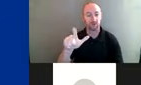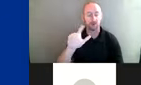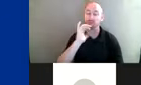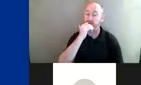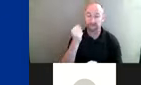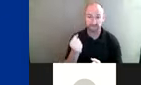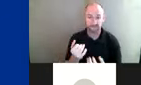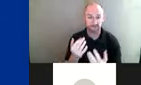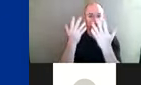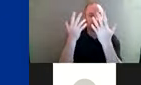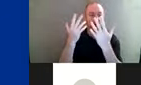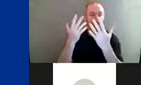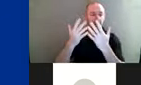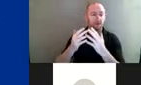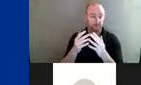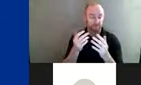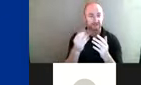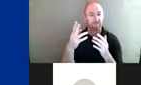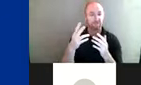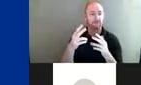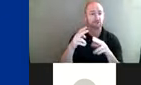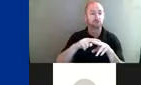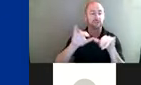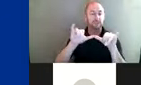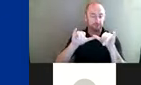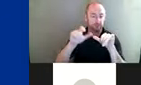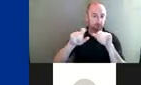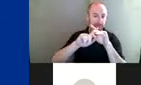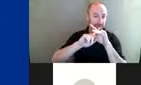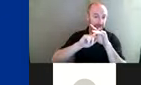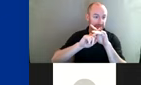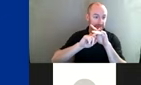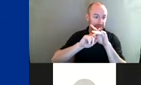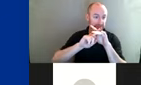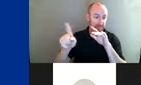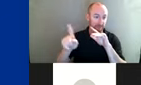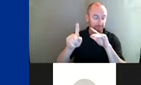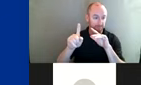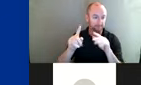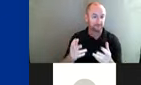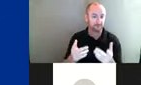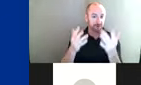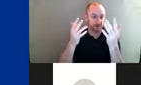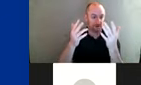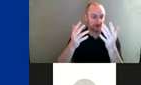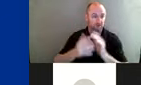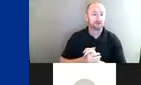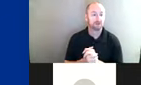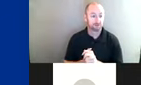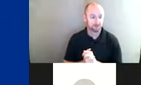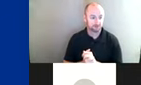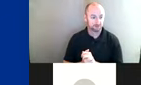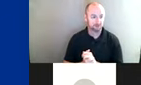fire, and several train engineers had to escape the fiery blaze of the derailment and the cold